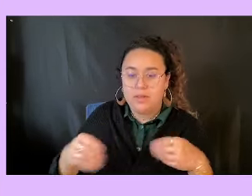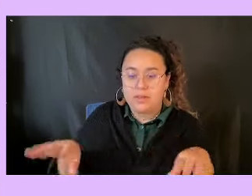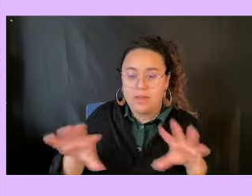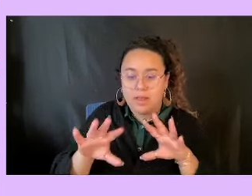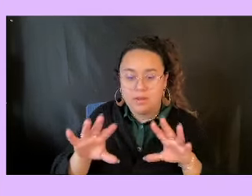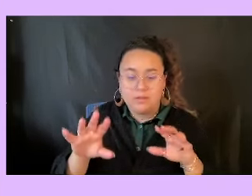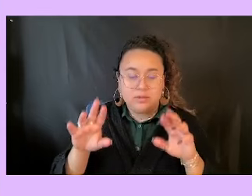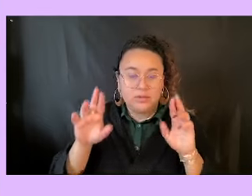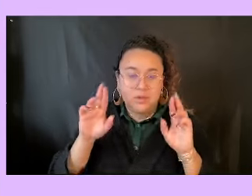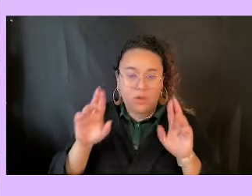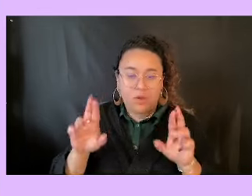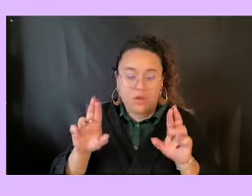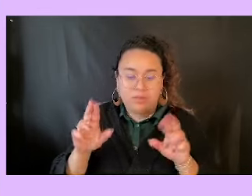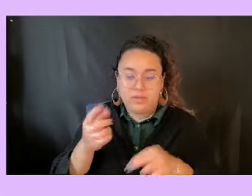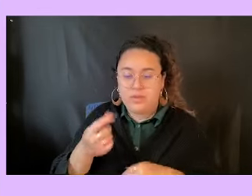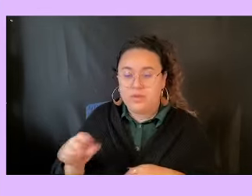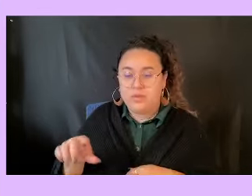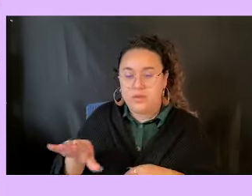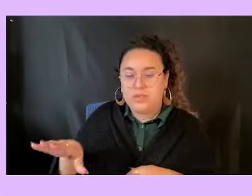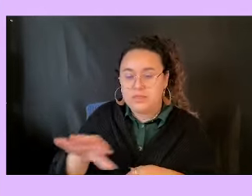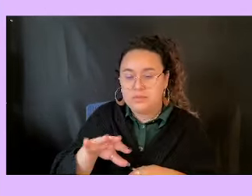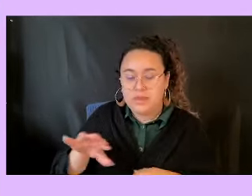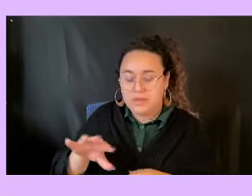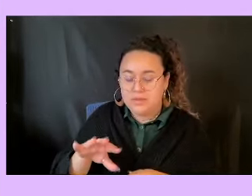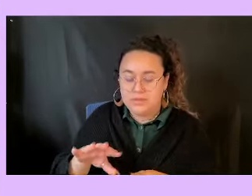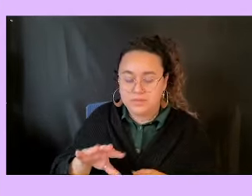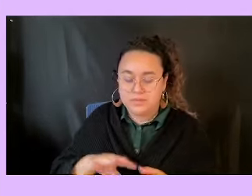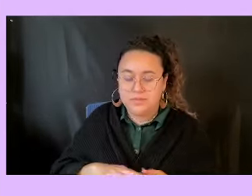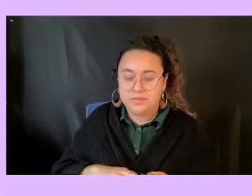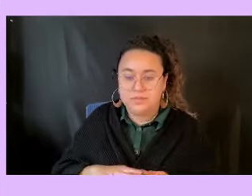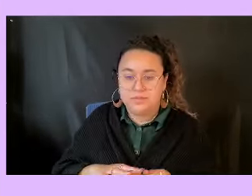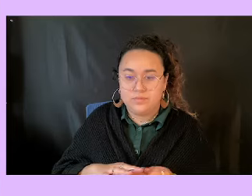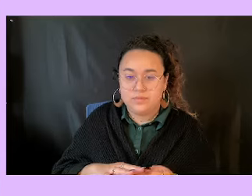green space. Thank you.